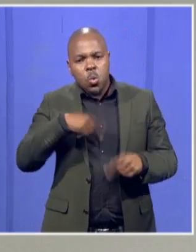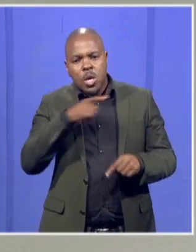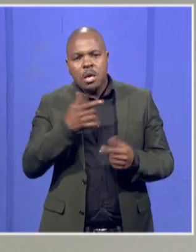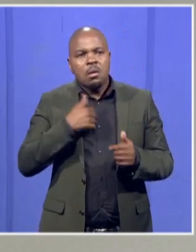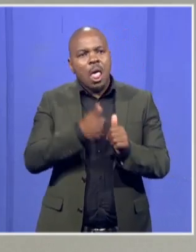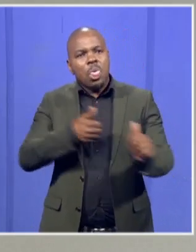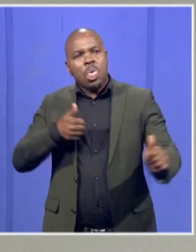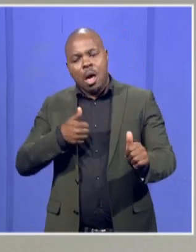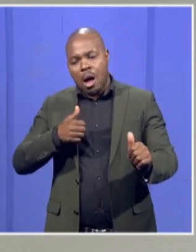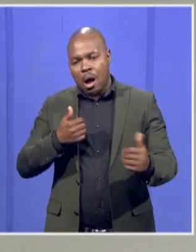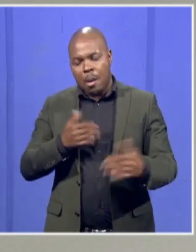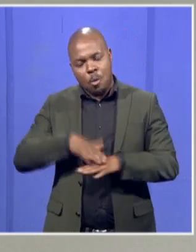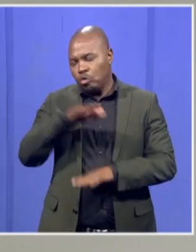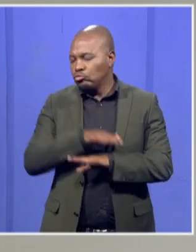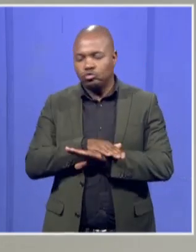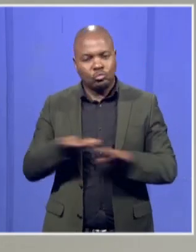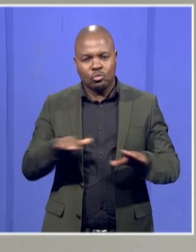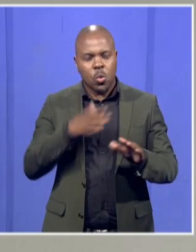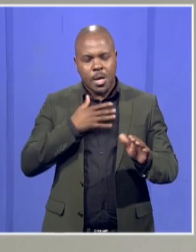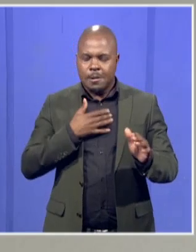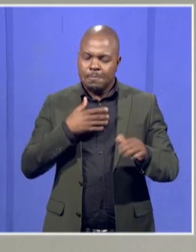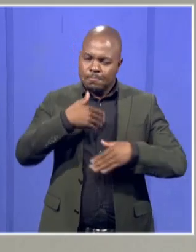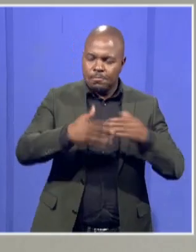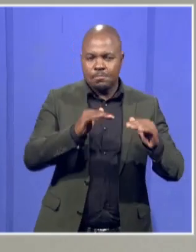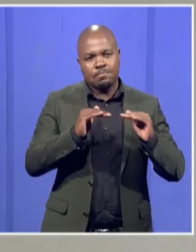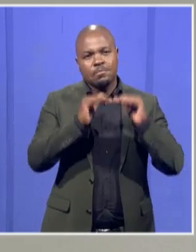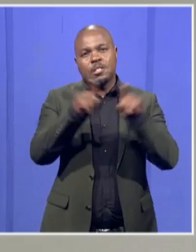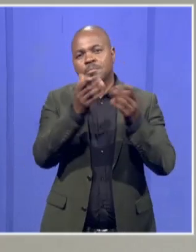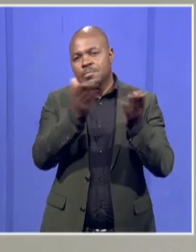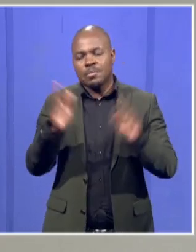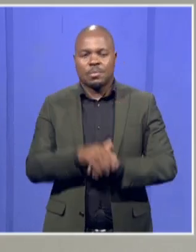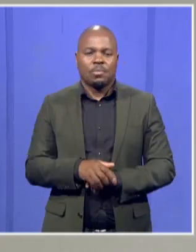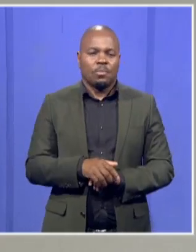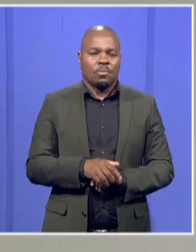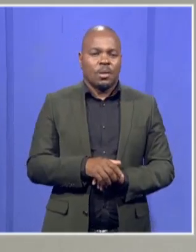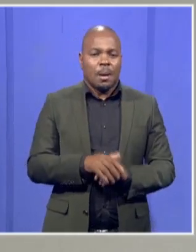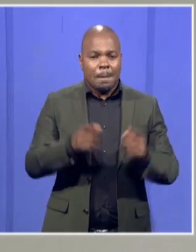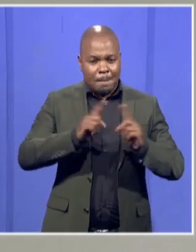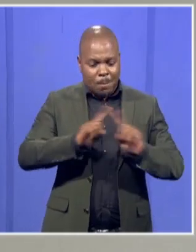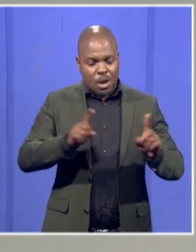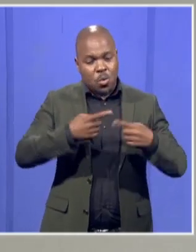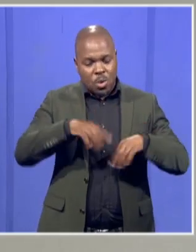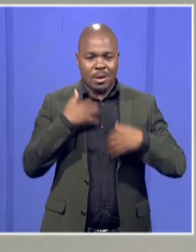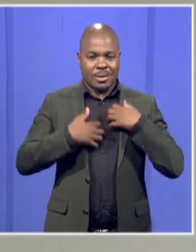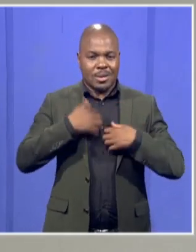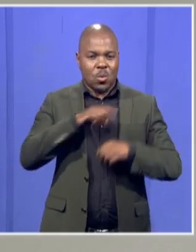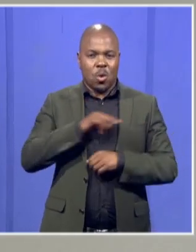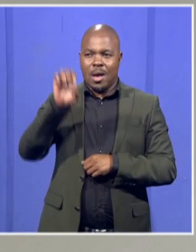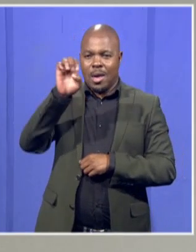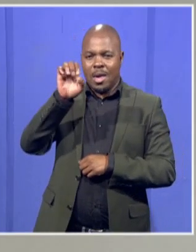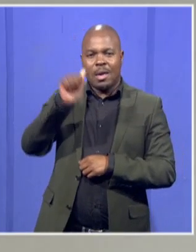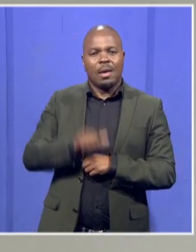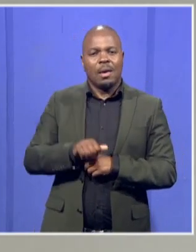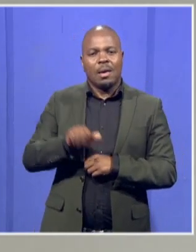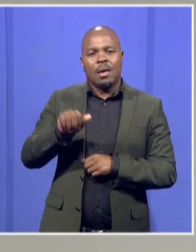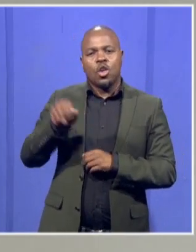the queue. We are not going to rely on that country, that area producing for us. But we are excited that European Union was here.